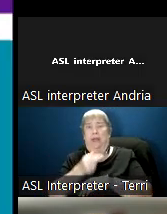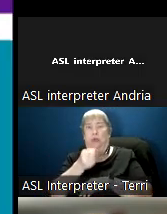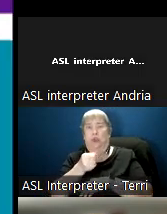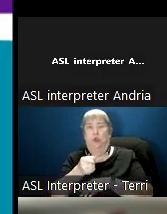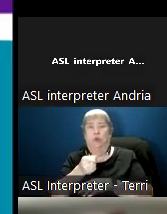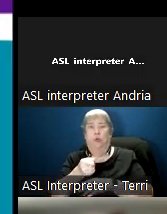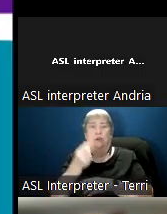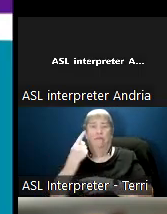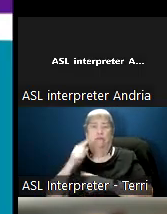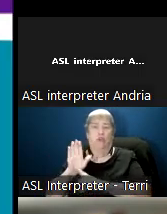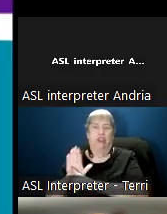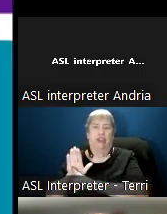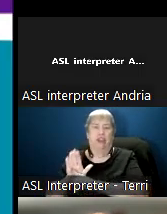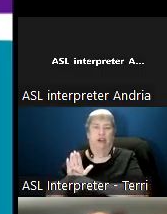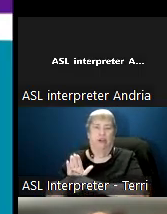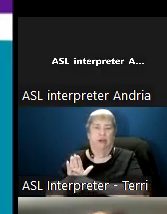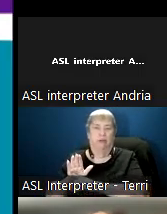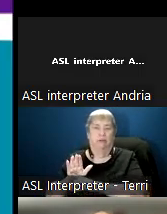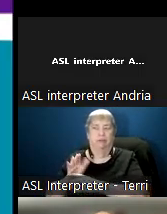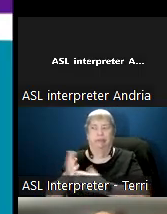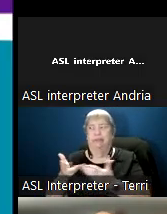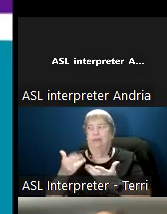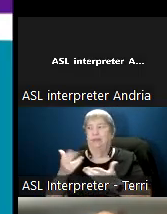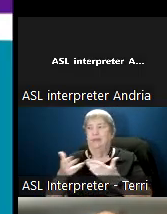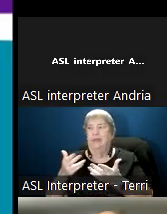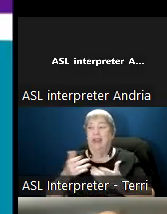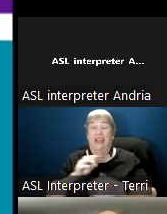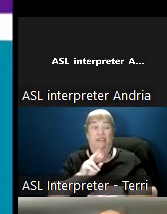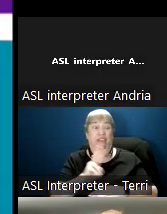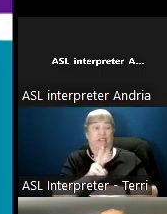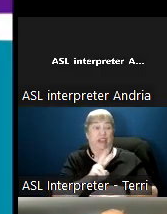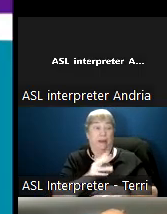their you know, victim to get help.